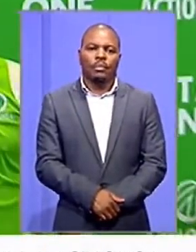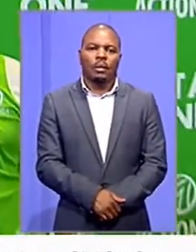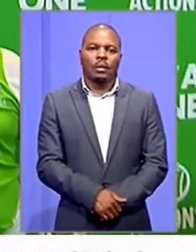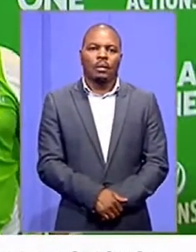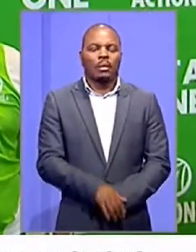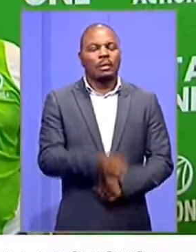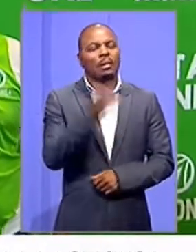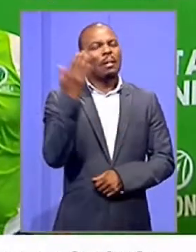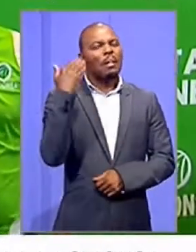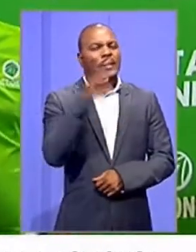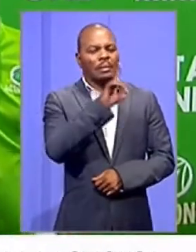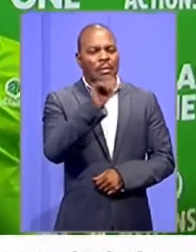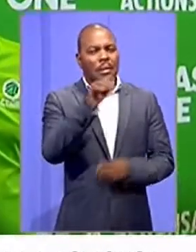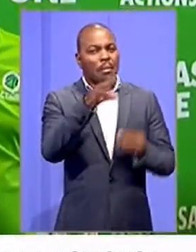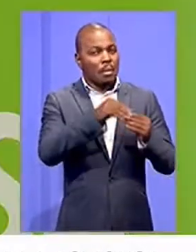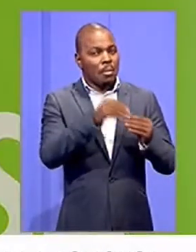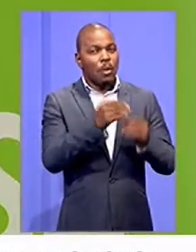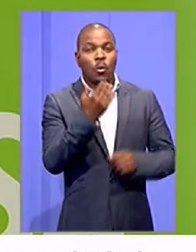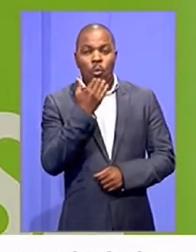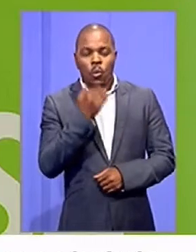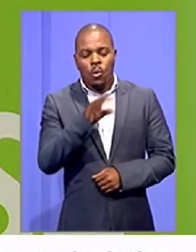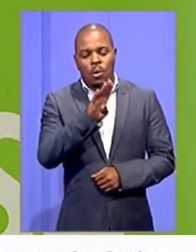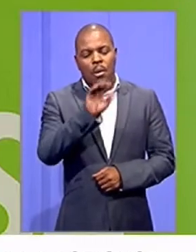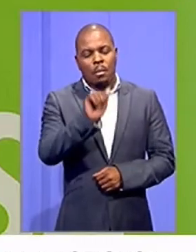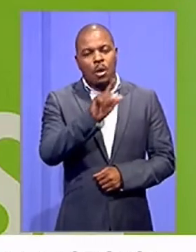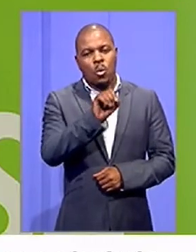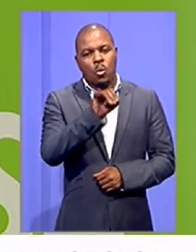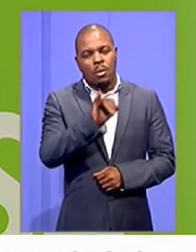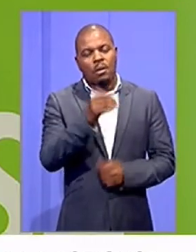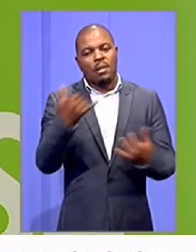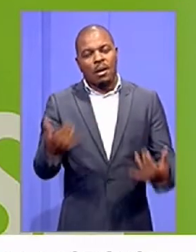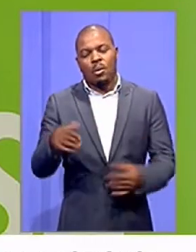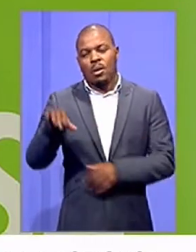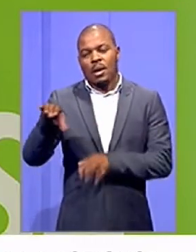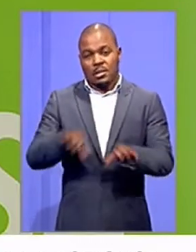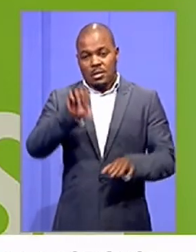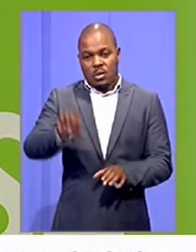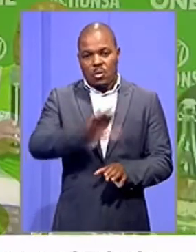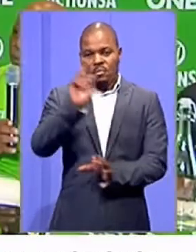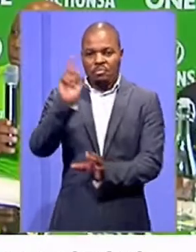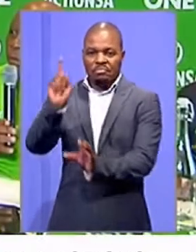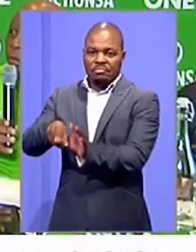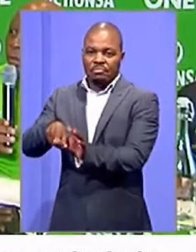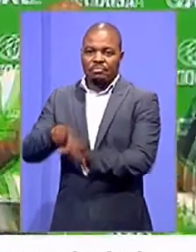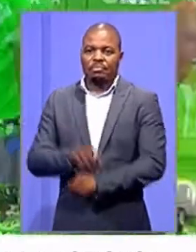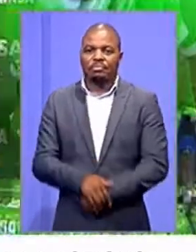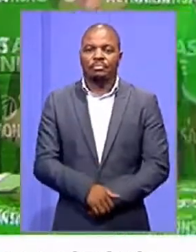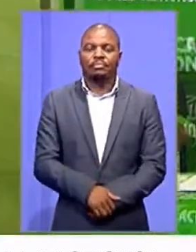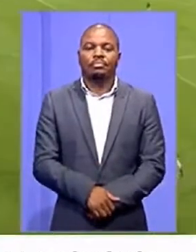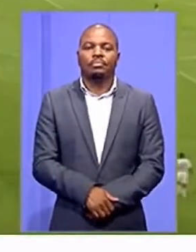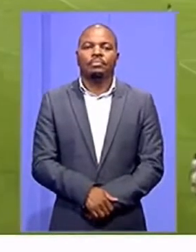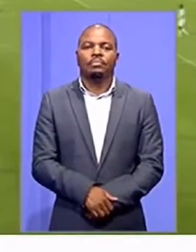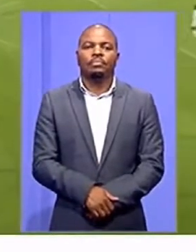Leloko le golwane la peleng la DA Bongani Baloyi bjale ke leloko le leswa la Action SA.